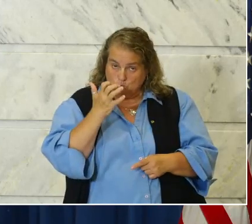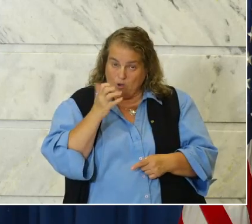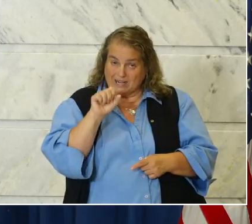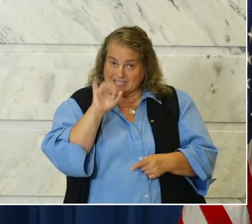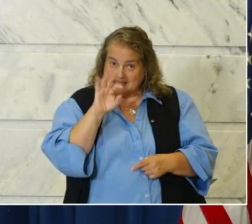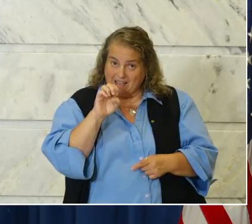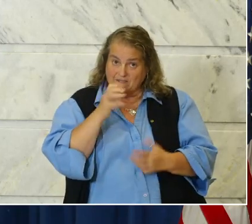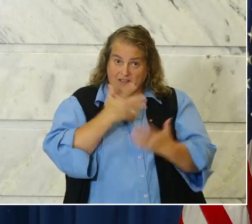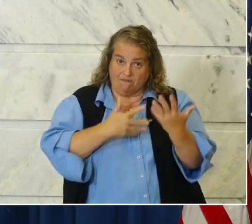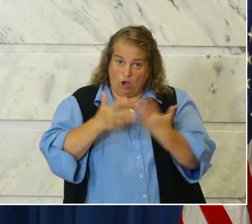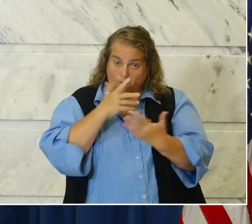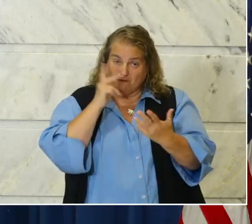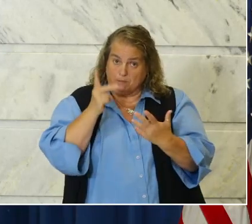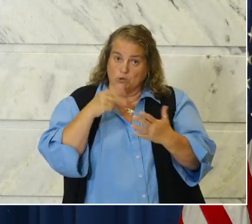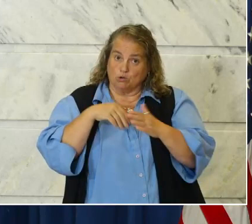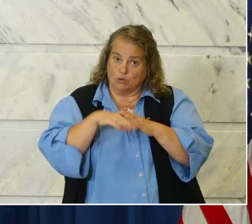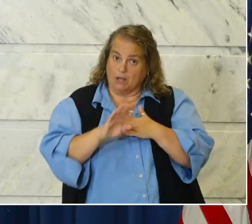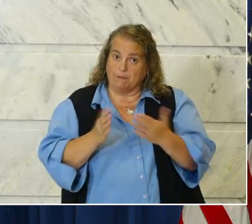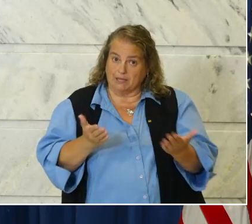for people to come into.